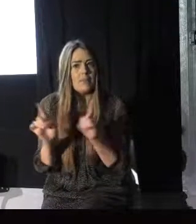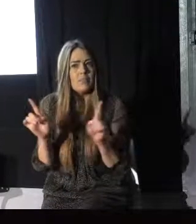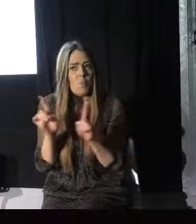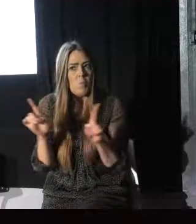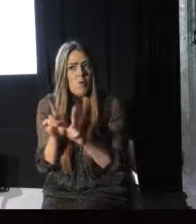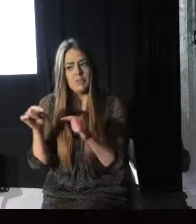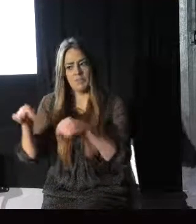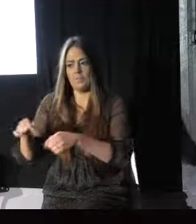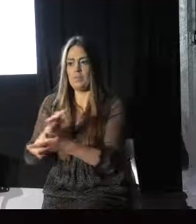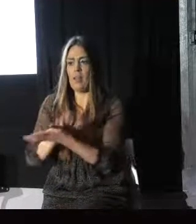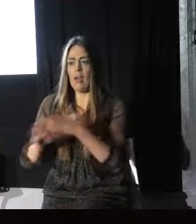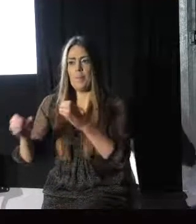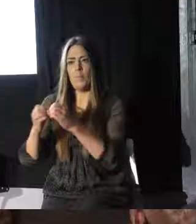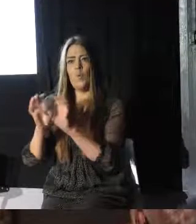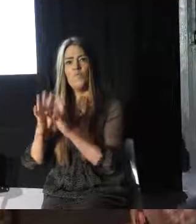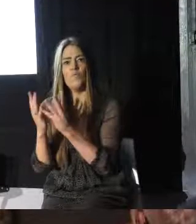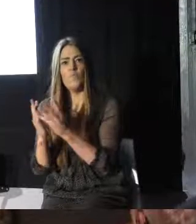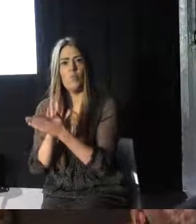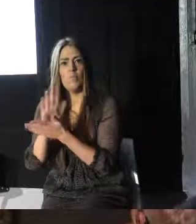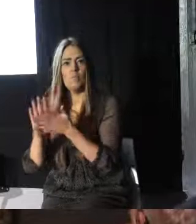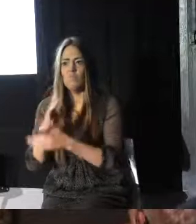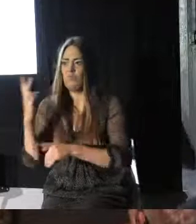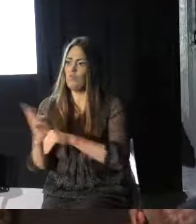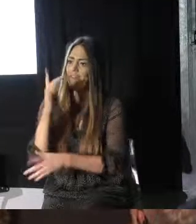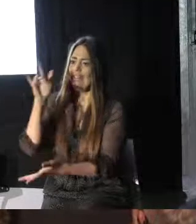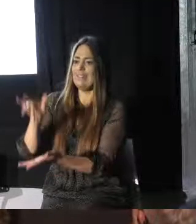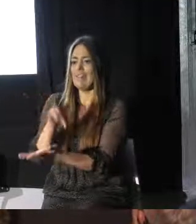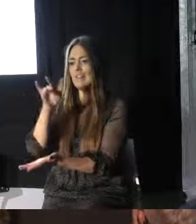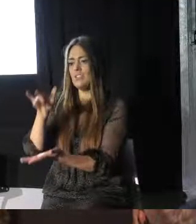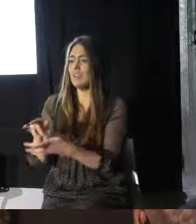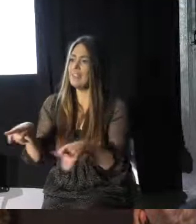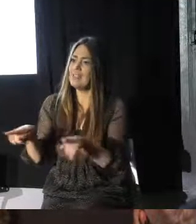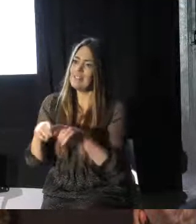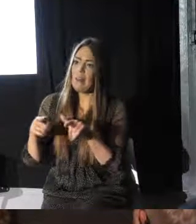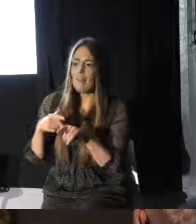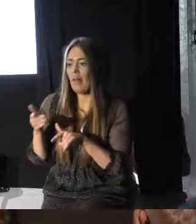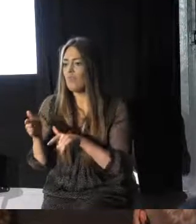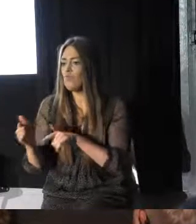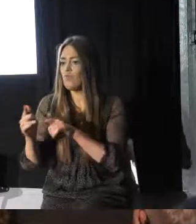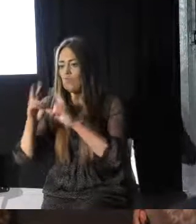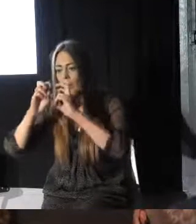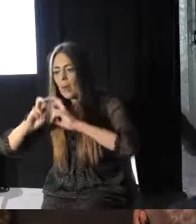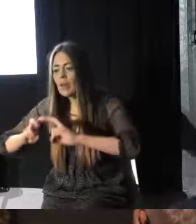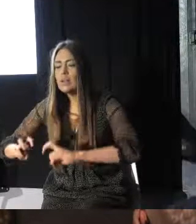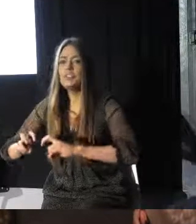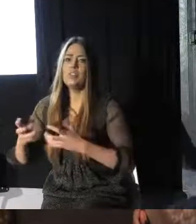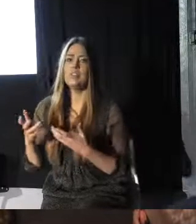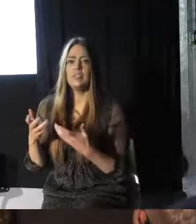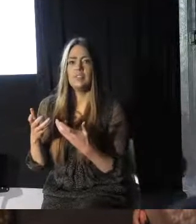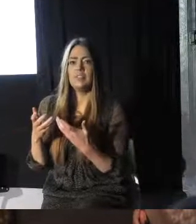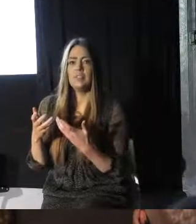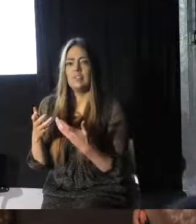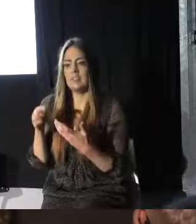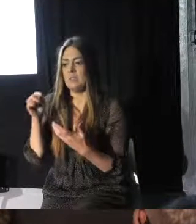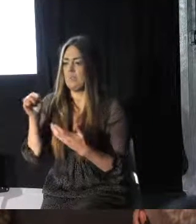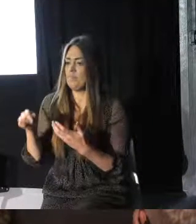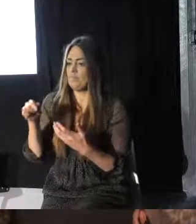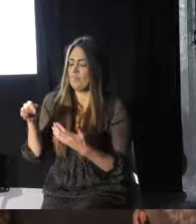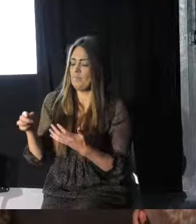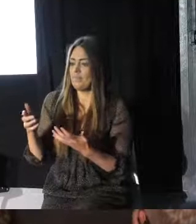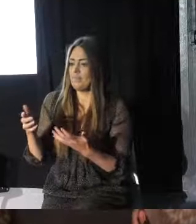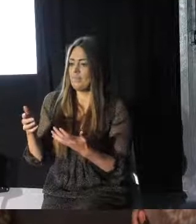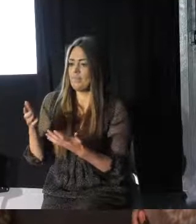is re-centering the same old anthropologists. These supposedly open storage vitrines are in